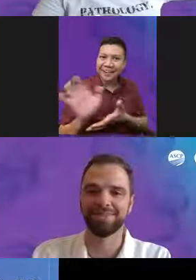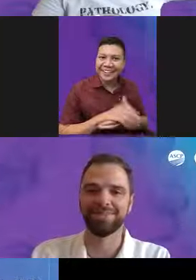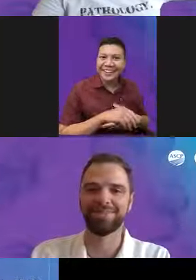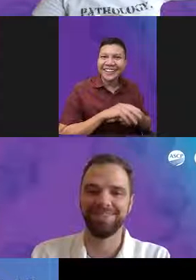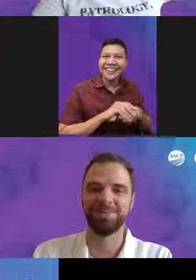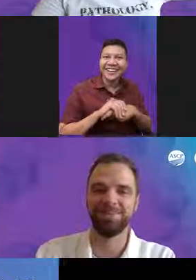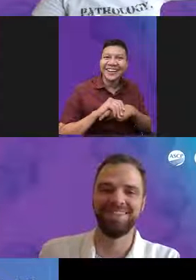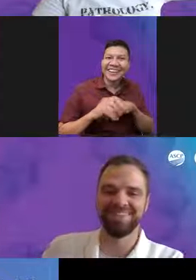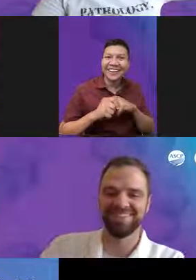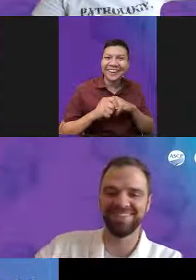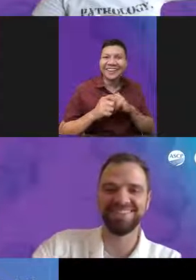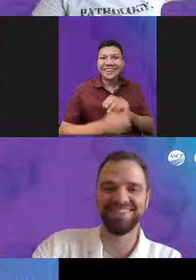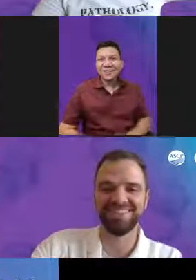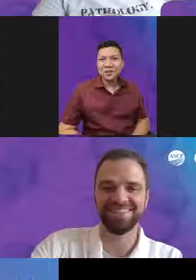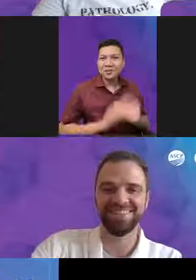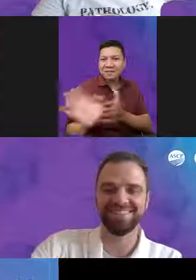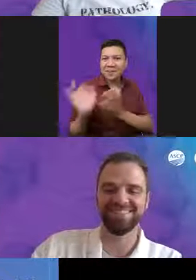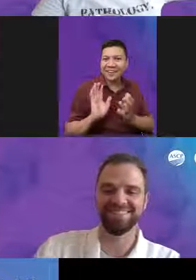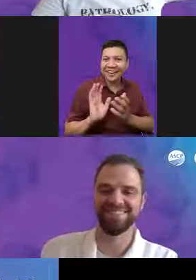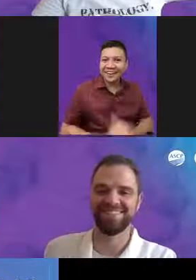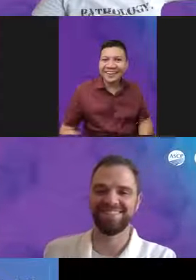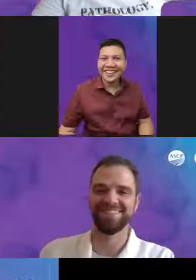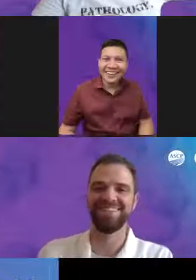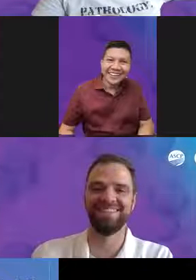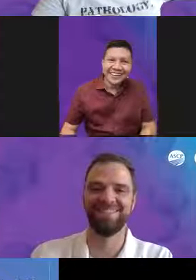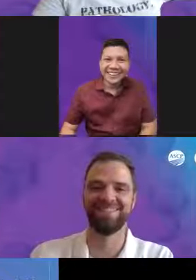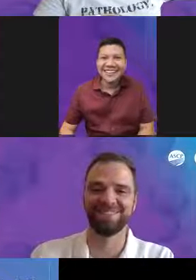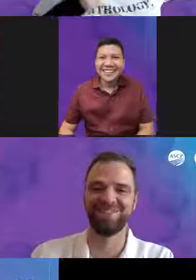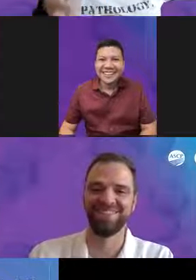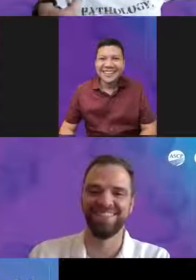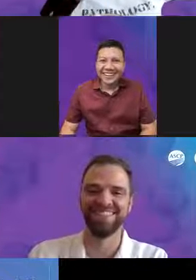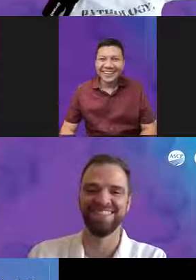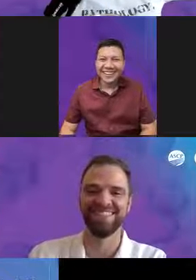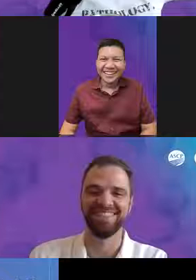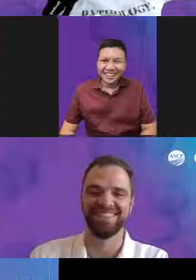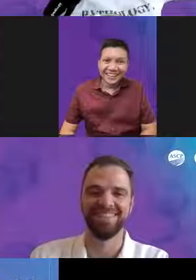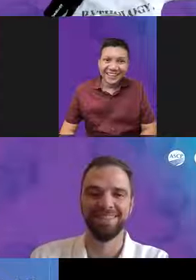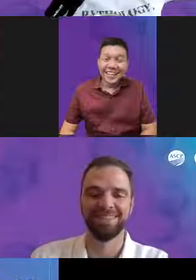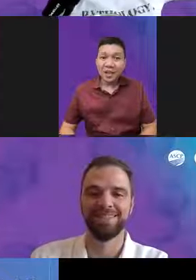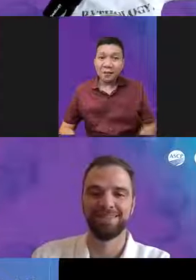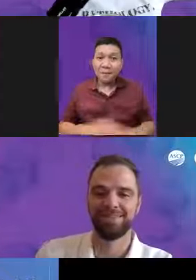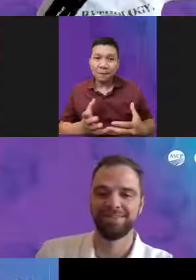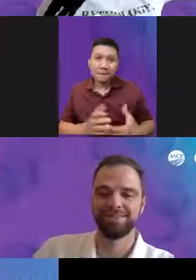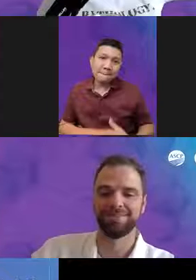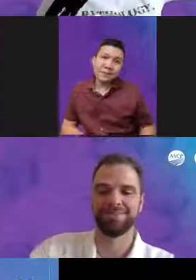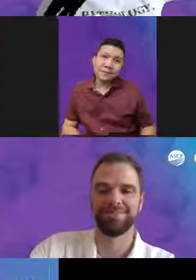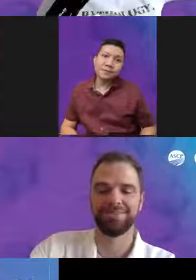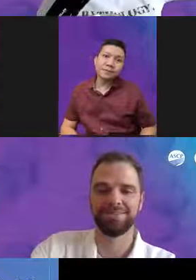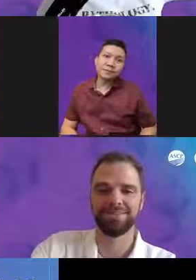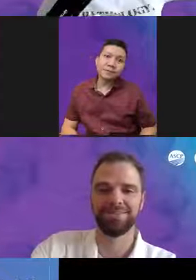you go back. That's right. So you drive around there. So do you want to talk about how they do that